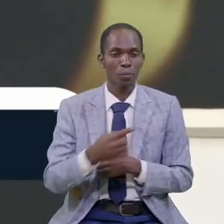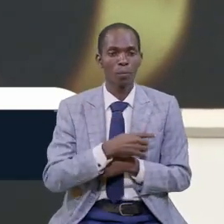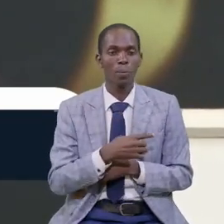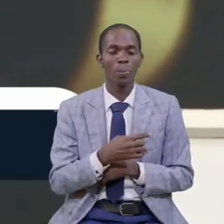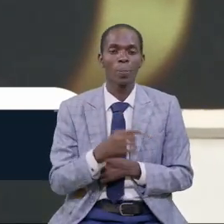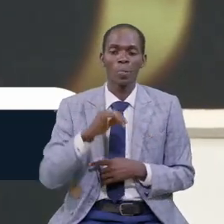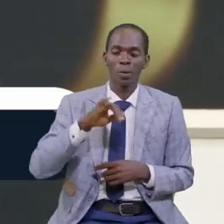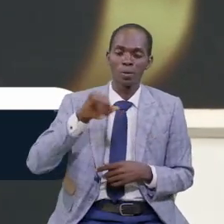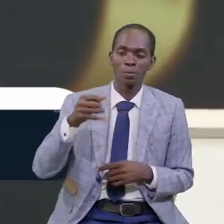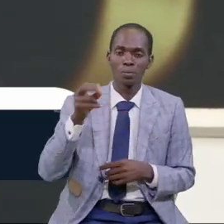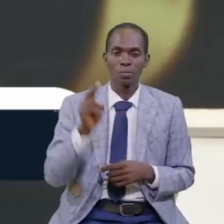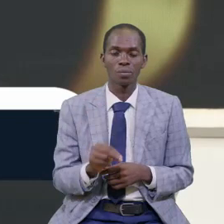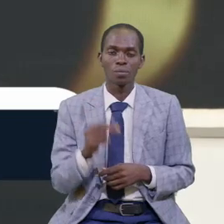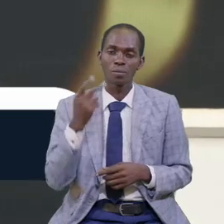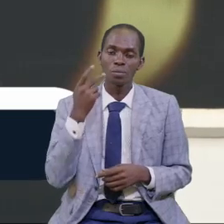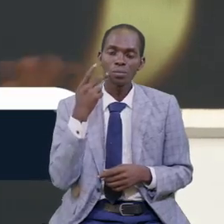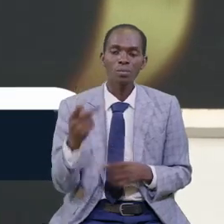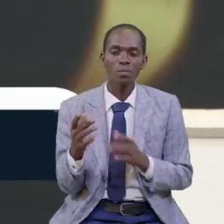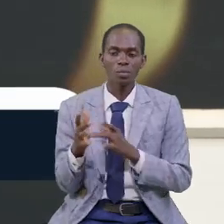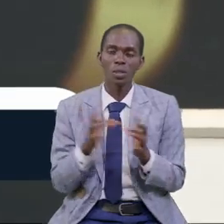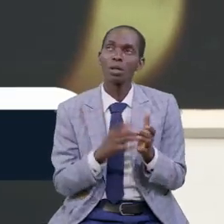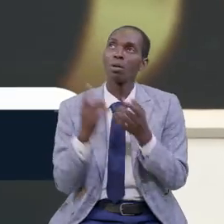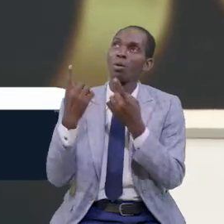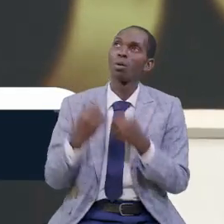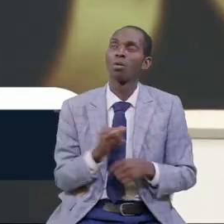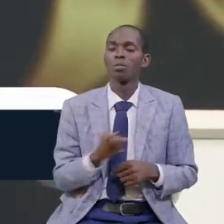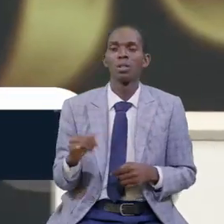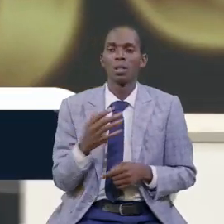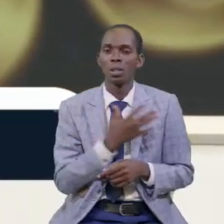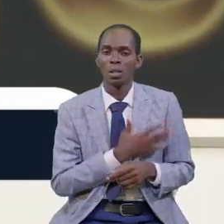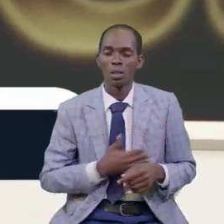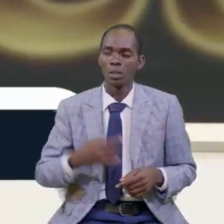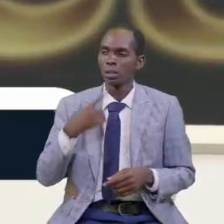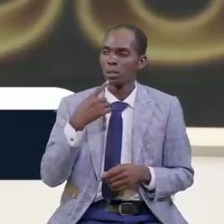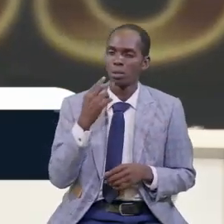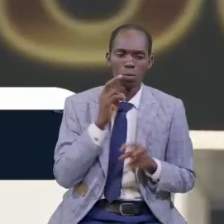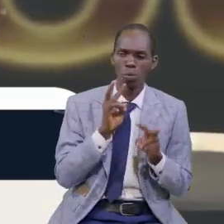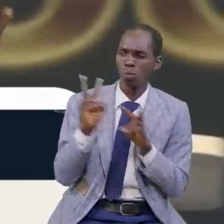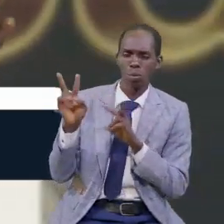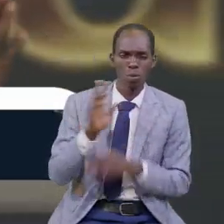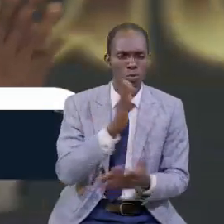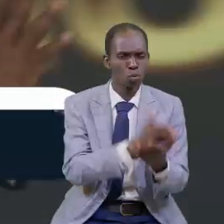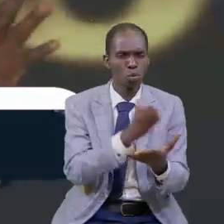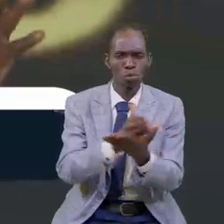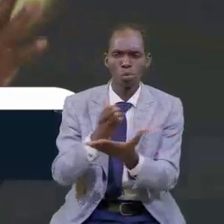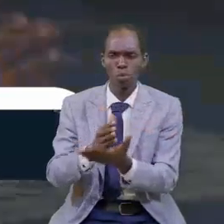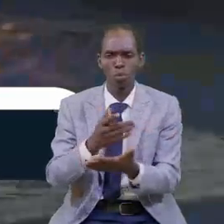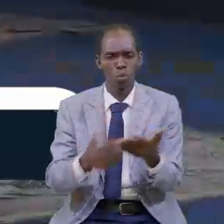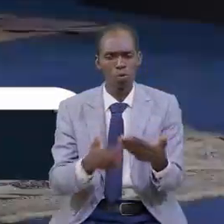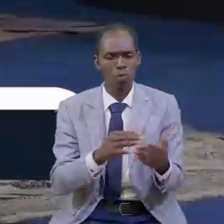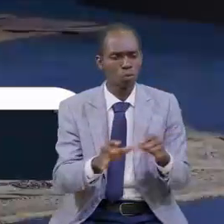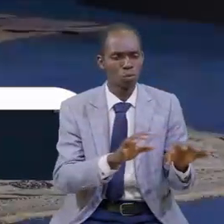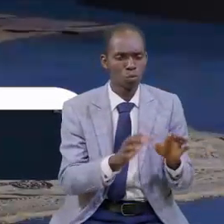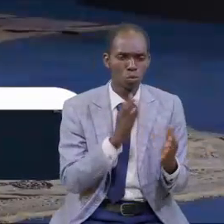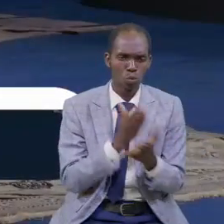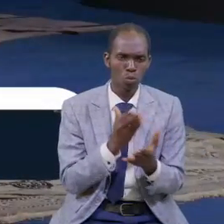unto him and says, behold, stop everything and look at this one. Behold, and